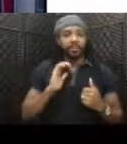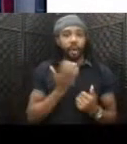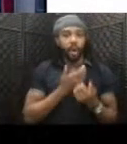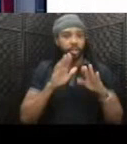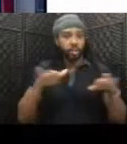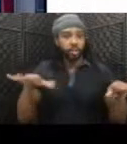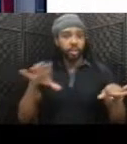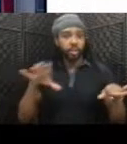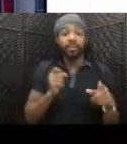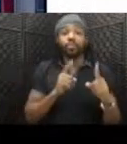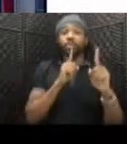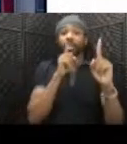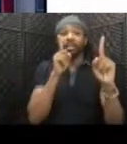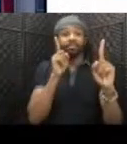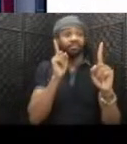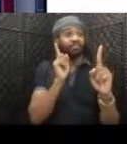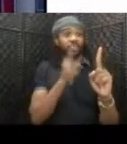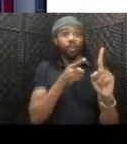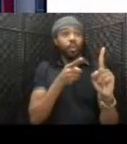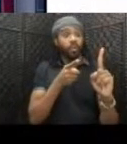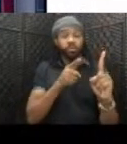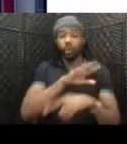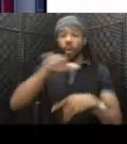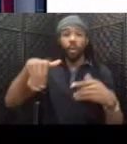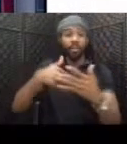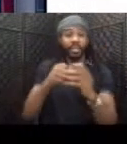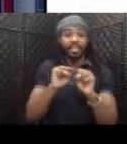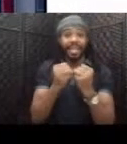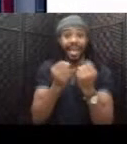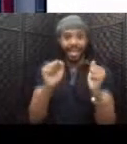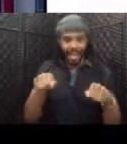do better as a society. Thank you.